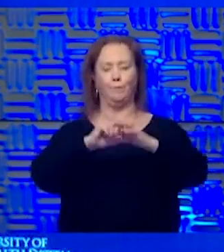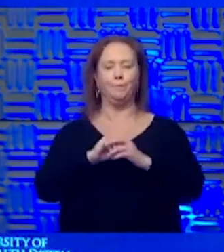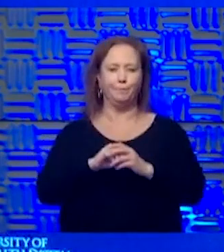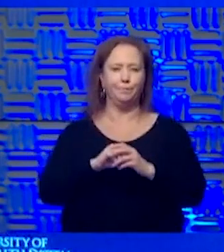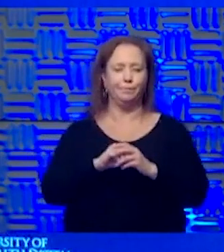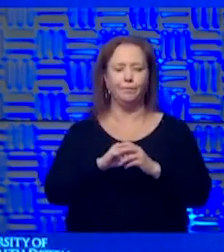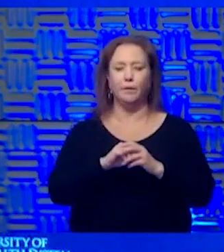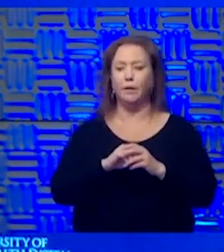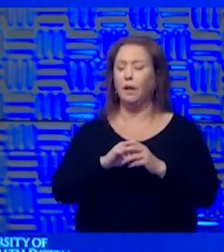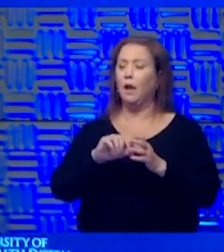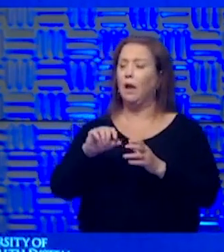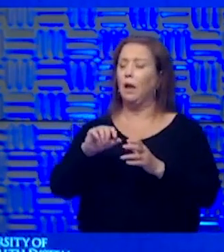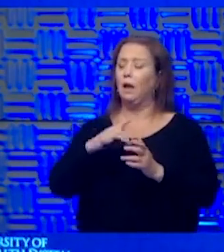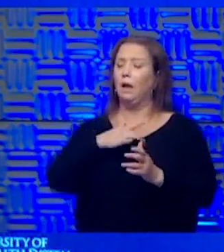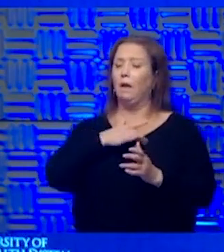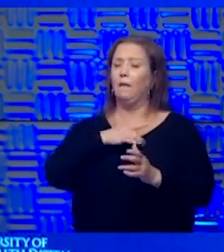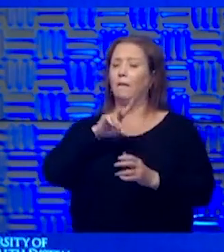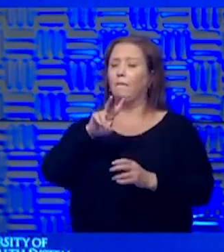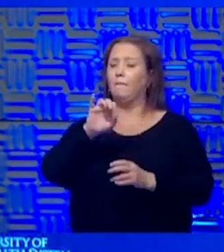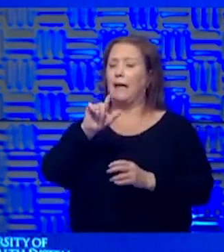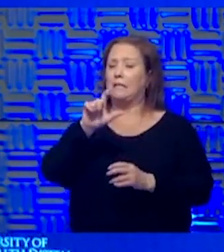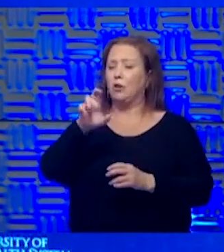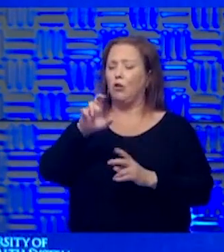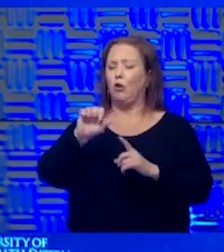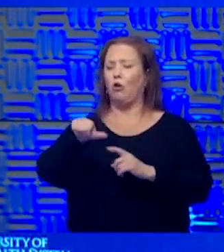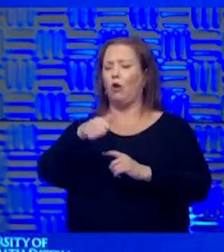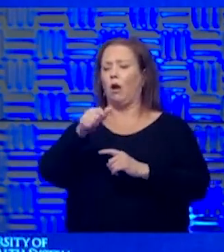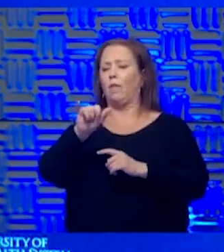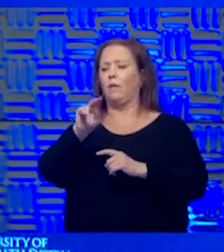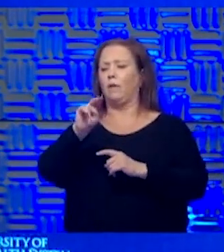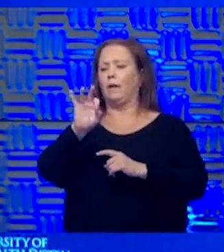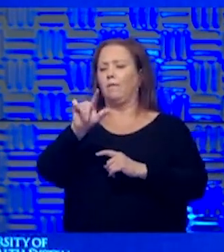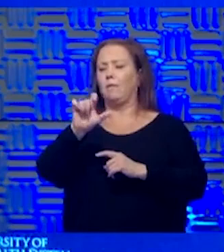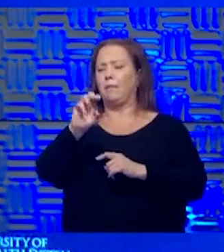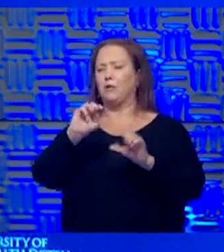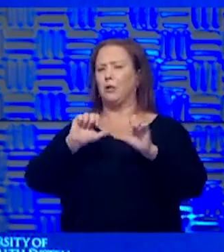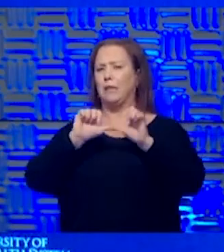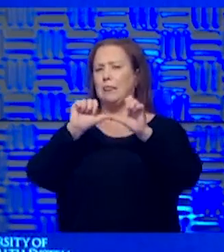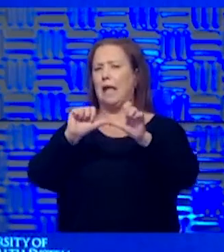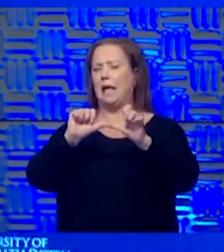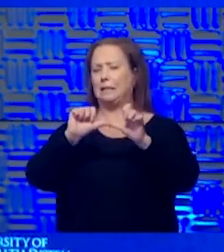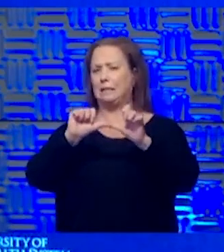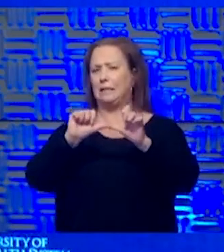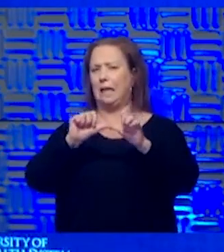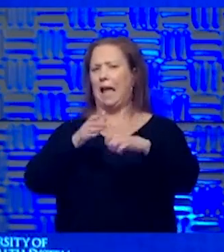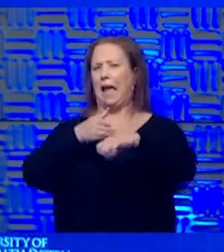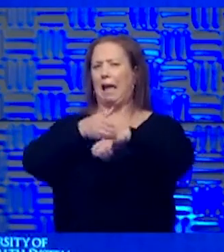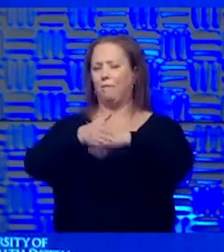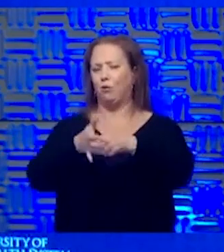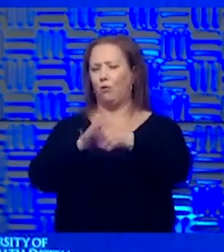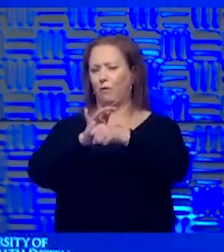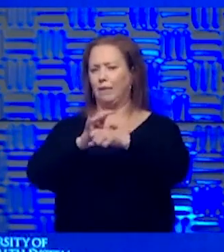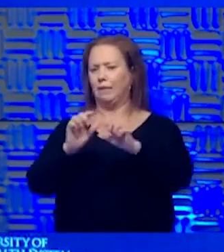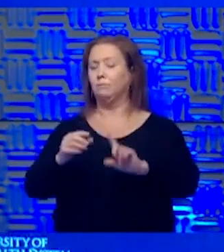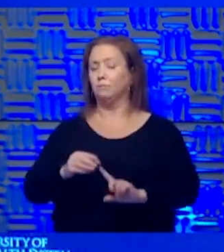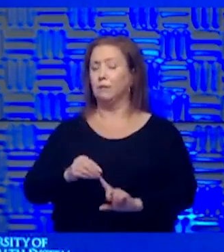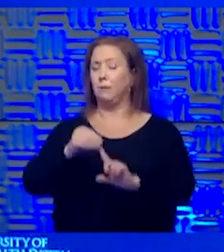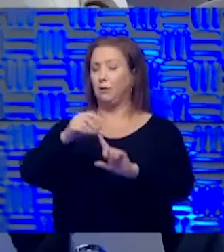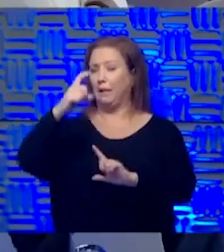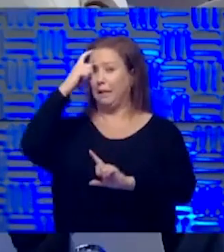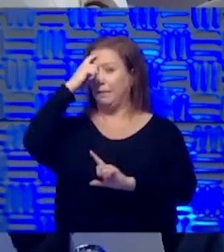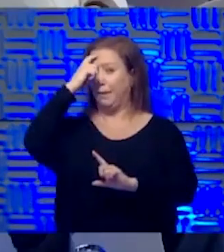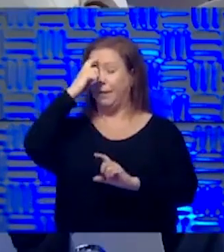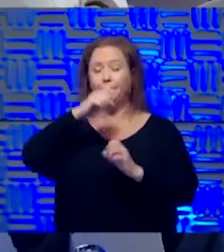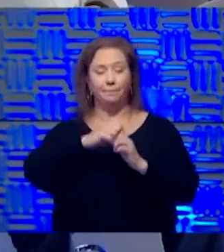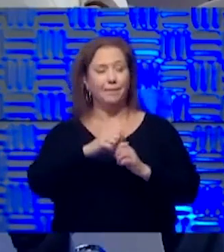long does vascular or other inflammation last during post-COVID, especially in the brain? Well, this is a hard question because we know that it can go